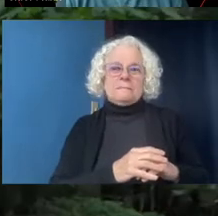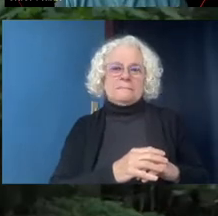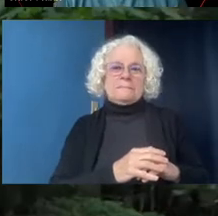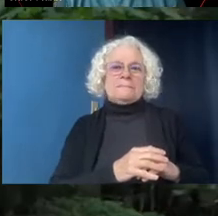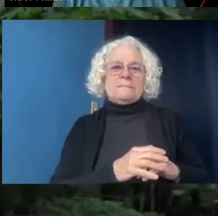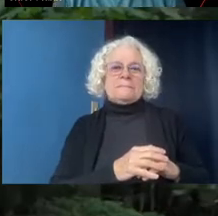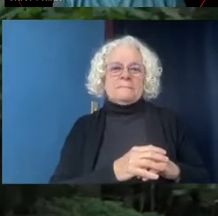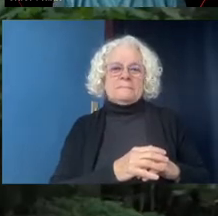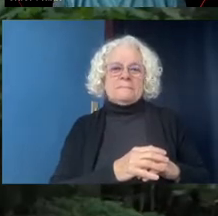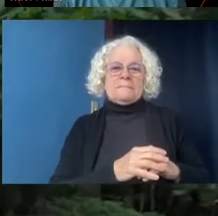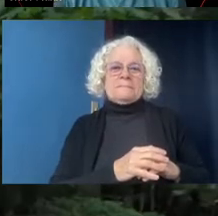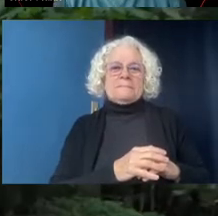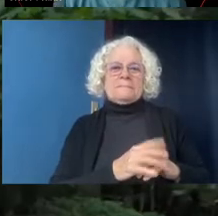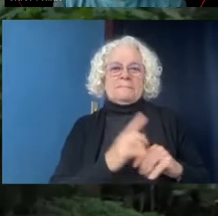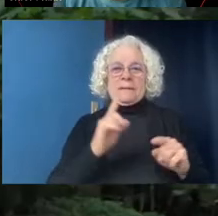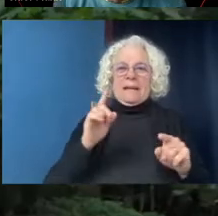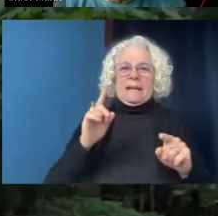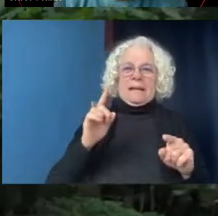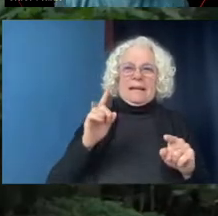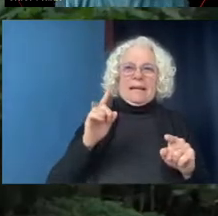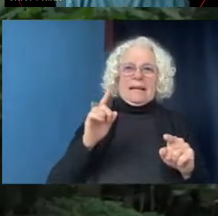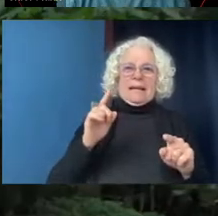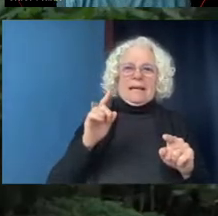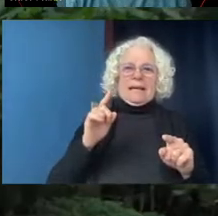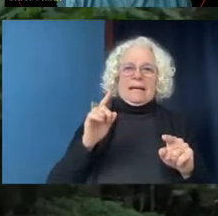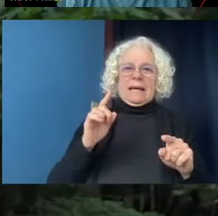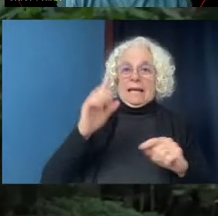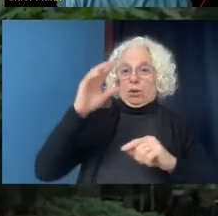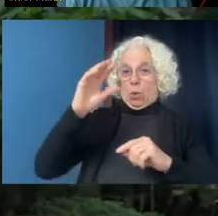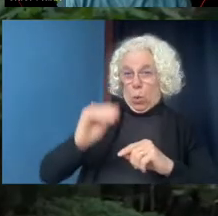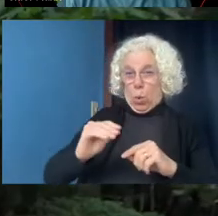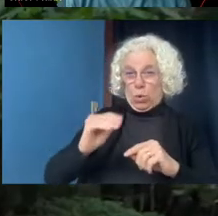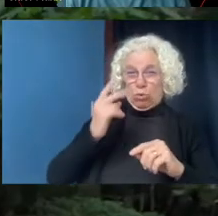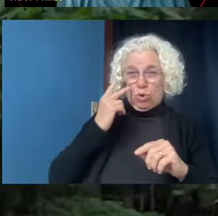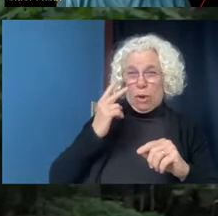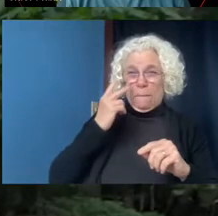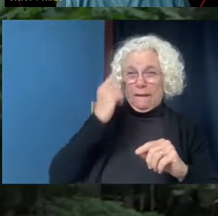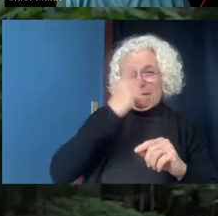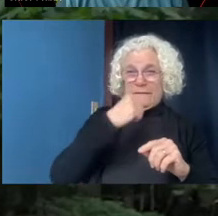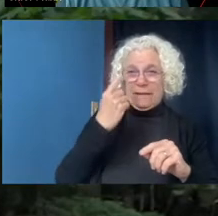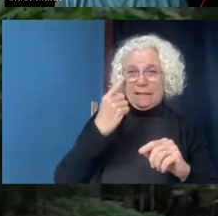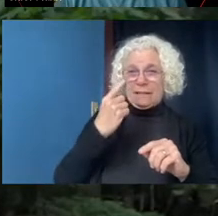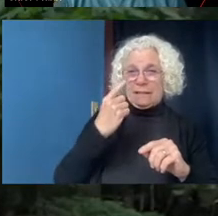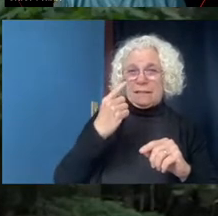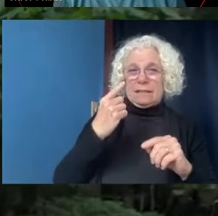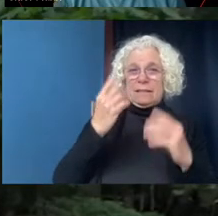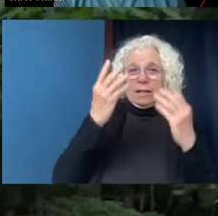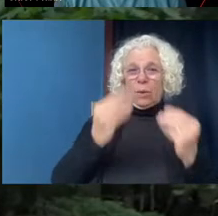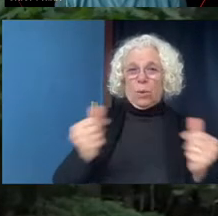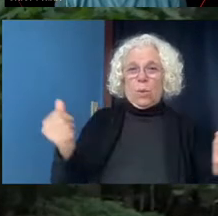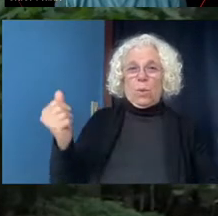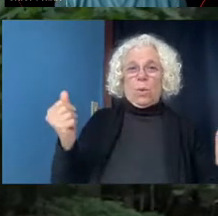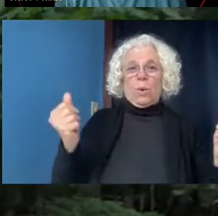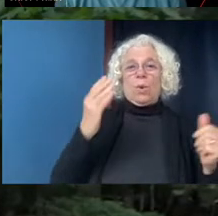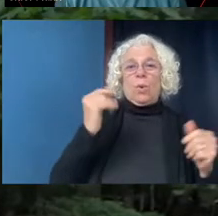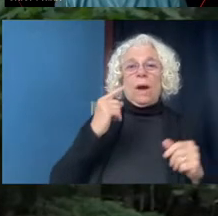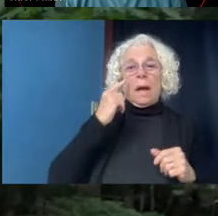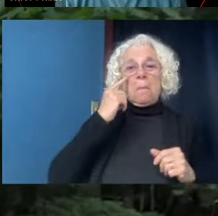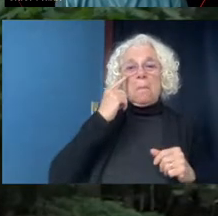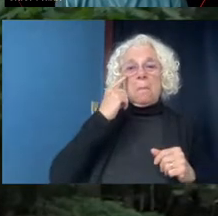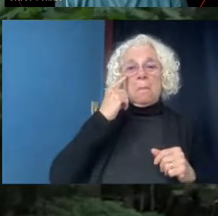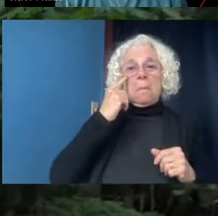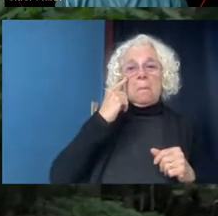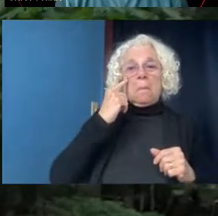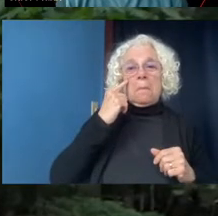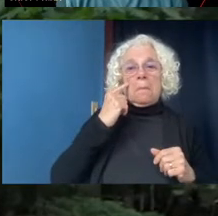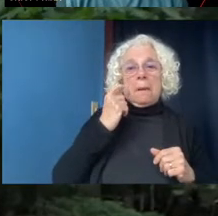I had to go off camera there for a moment because I needed to wipe that salty water from the corner of my eyes.